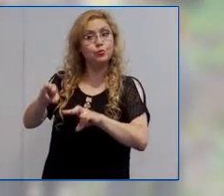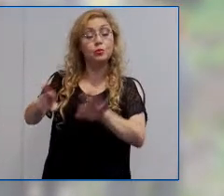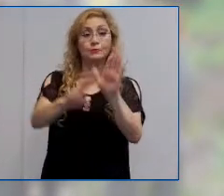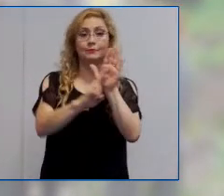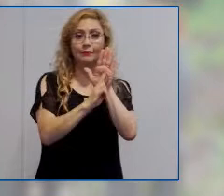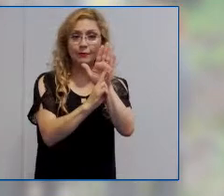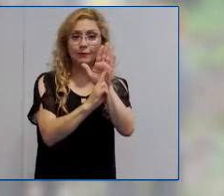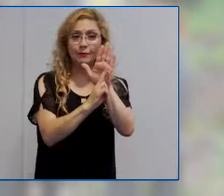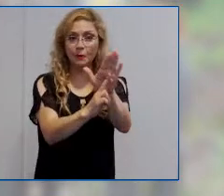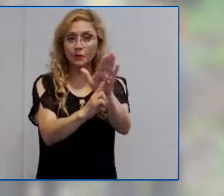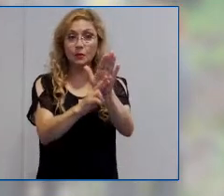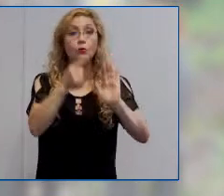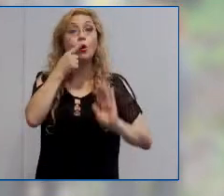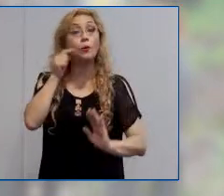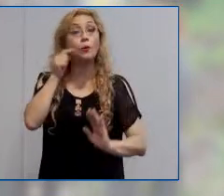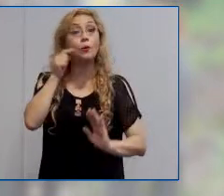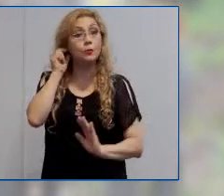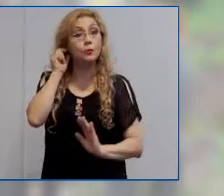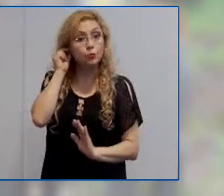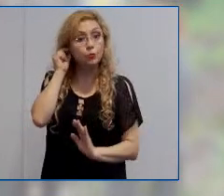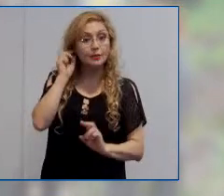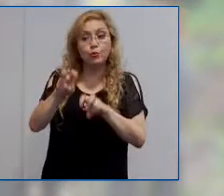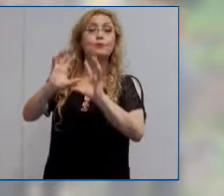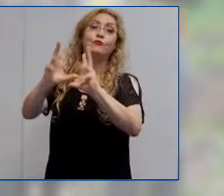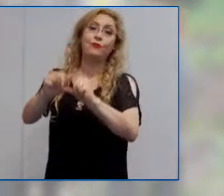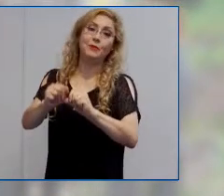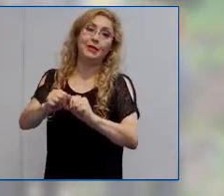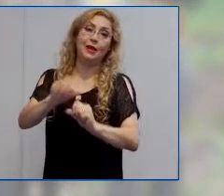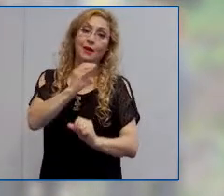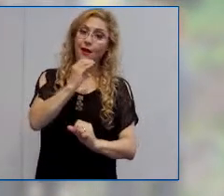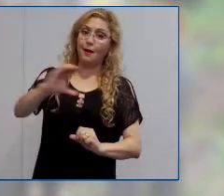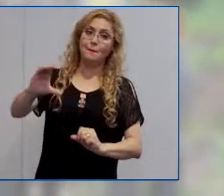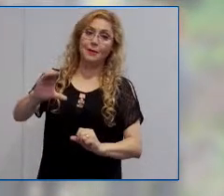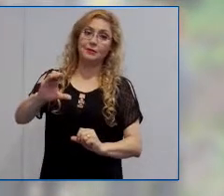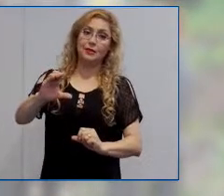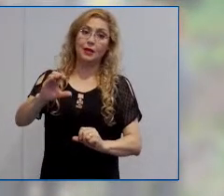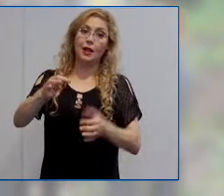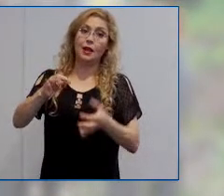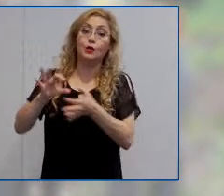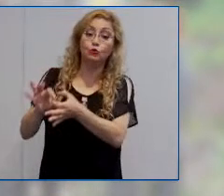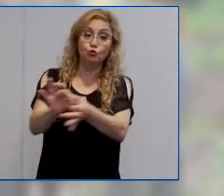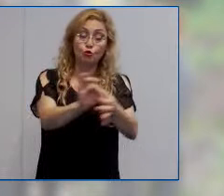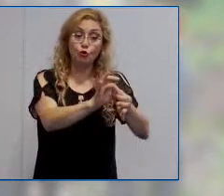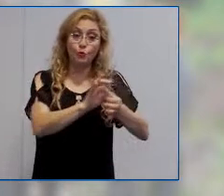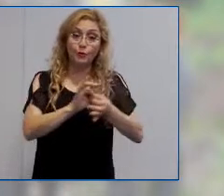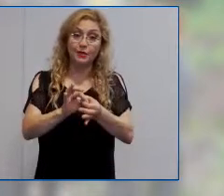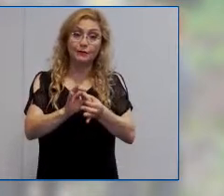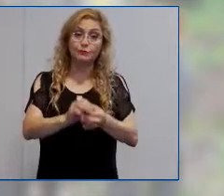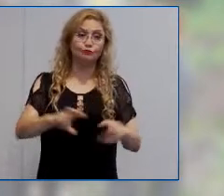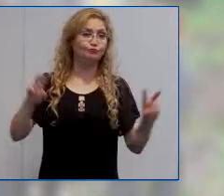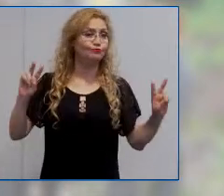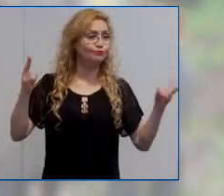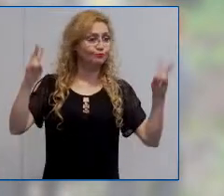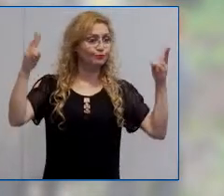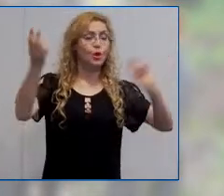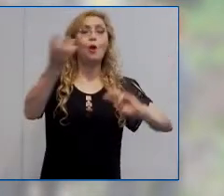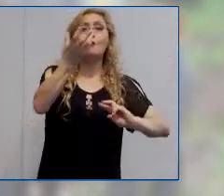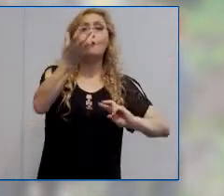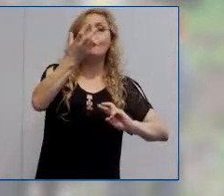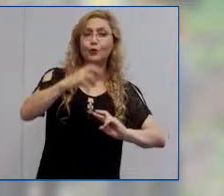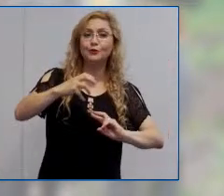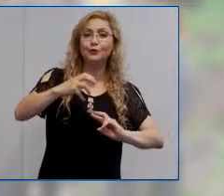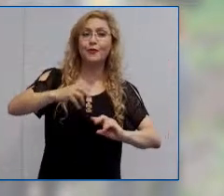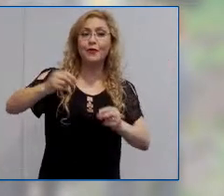Agriculture that there be representatives, men and women of family, peasant farming and co-ops.